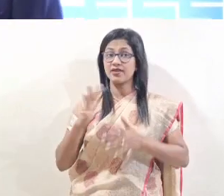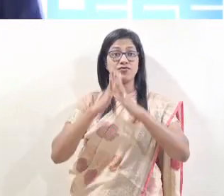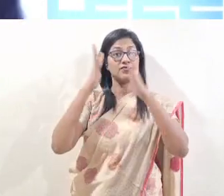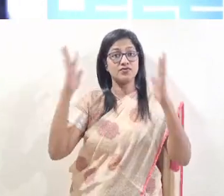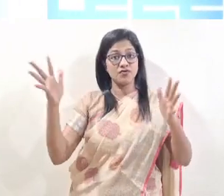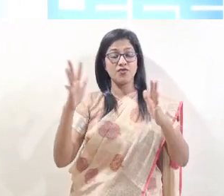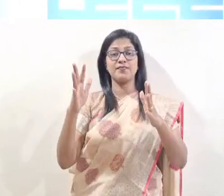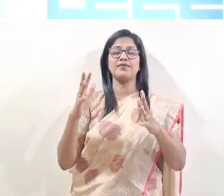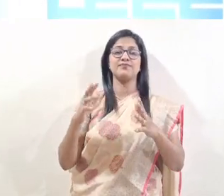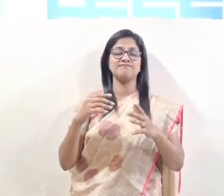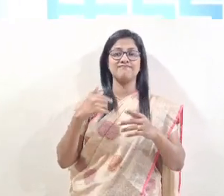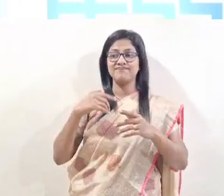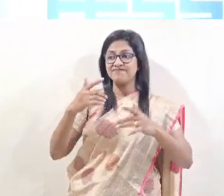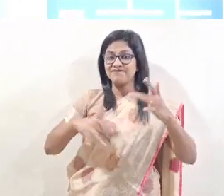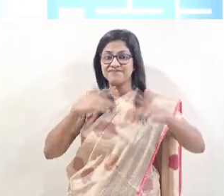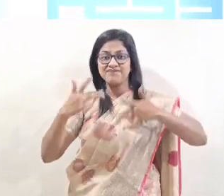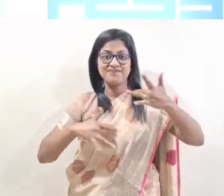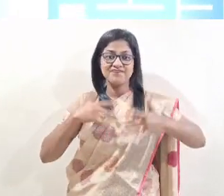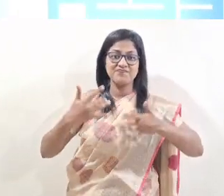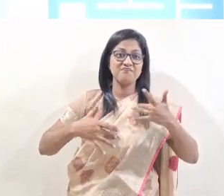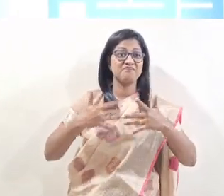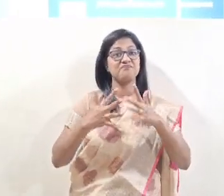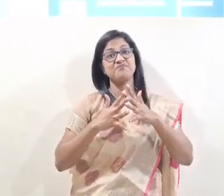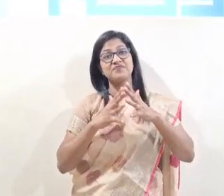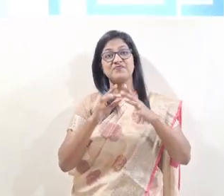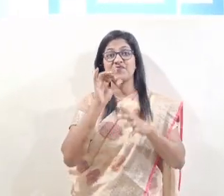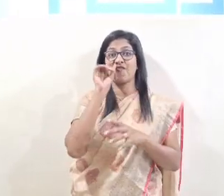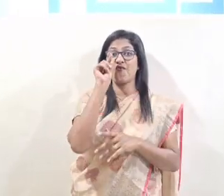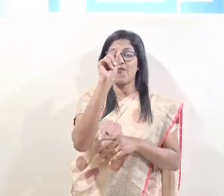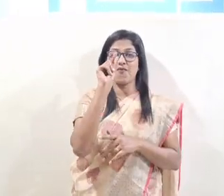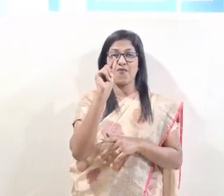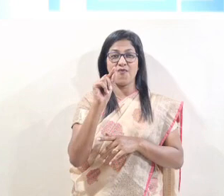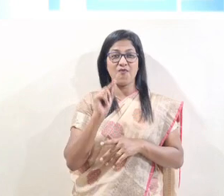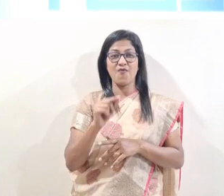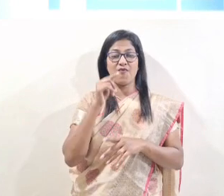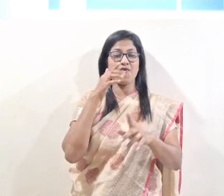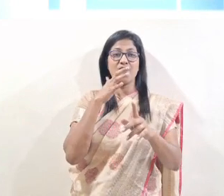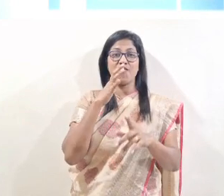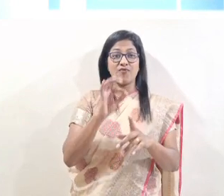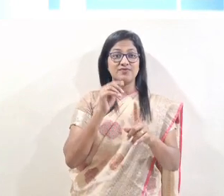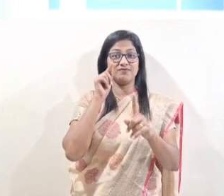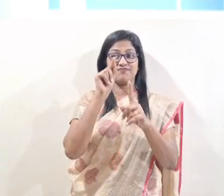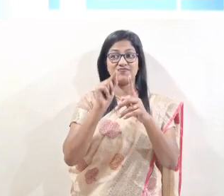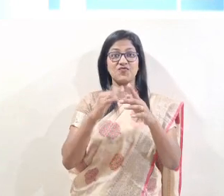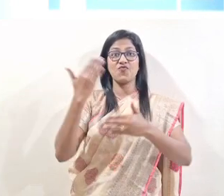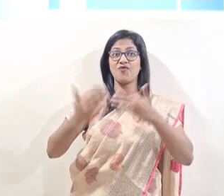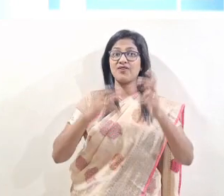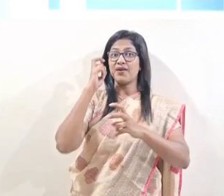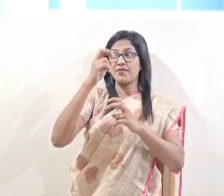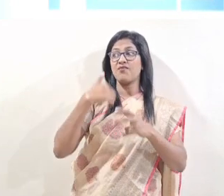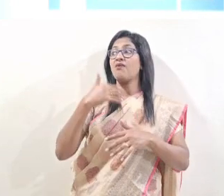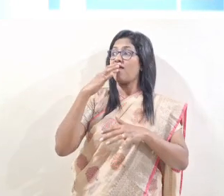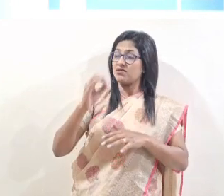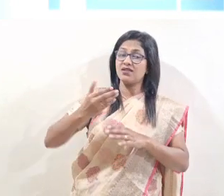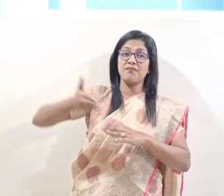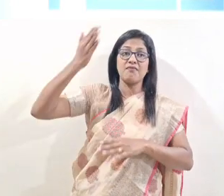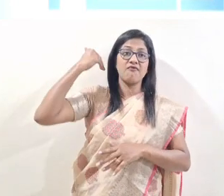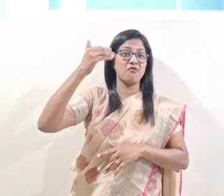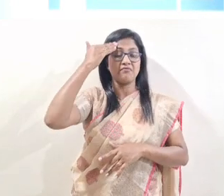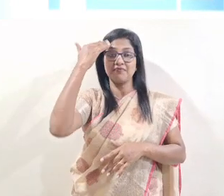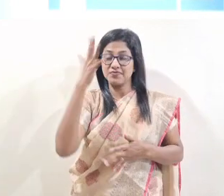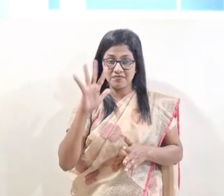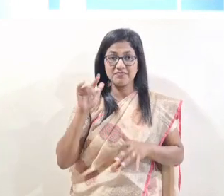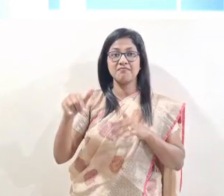Thank you very much, sir. A lot of interesting facts about Kolkata Metro, which we probably did not know.